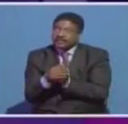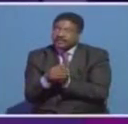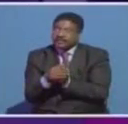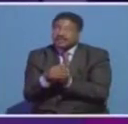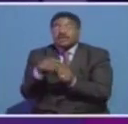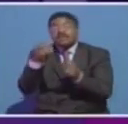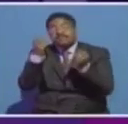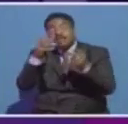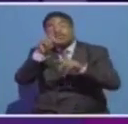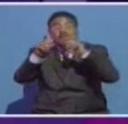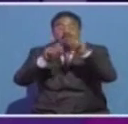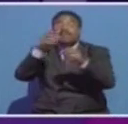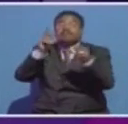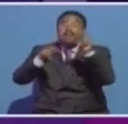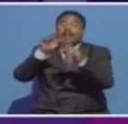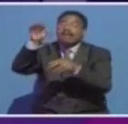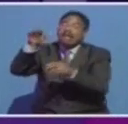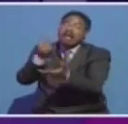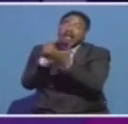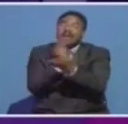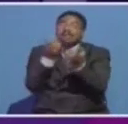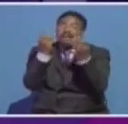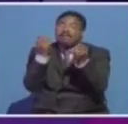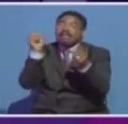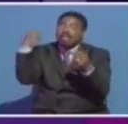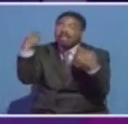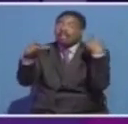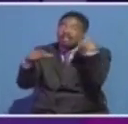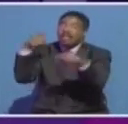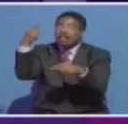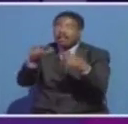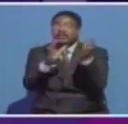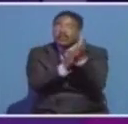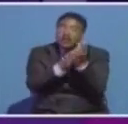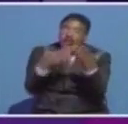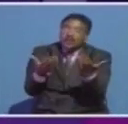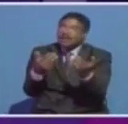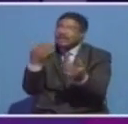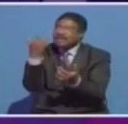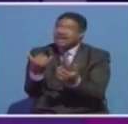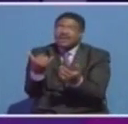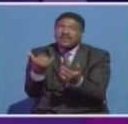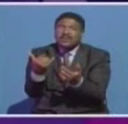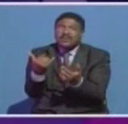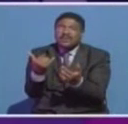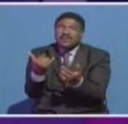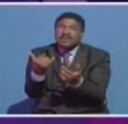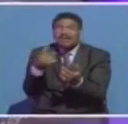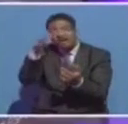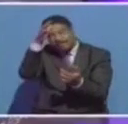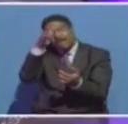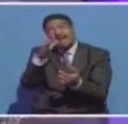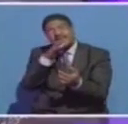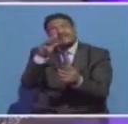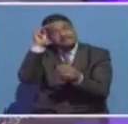all these requests for repair of various infrastructure, yes. Health centers, yes. Schools. Where are the parent ministries? The parent